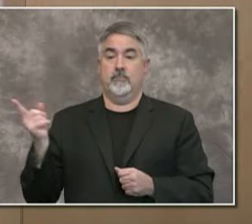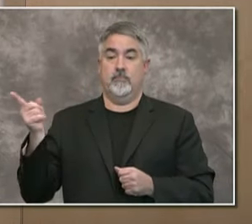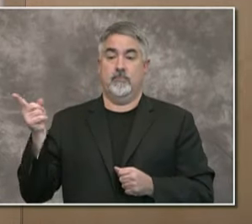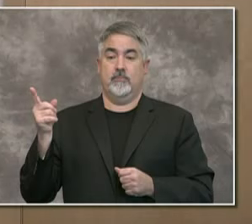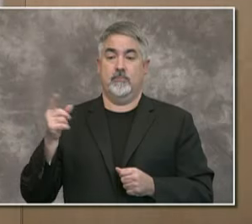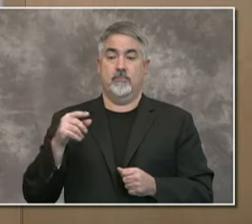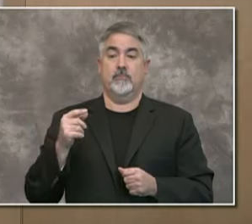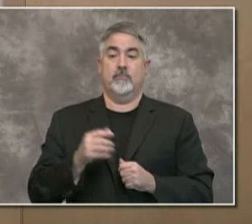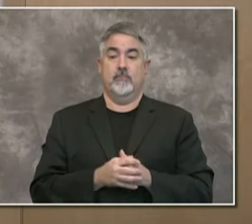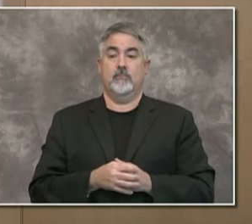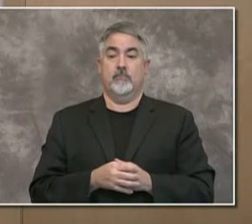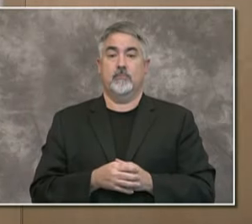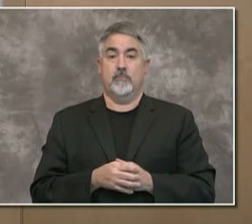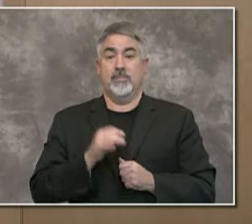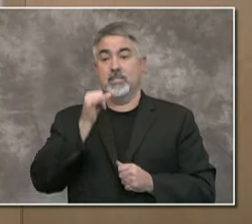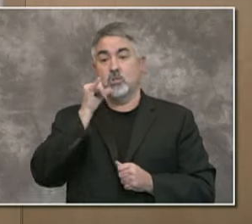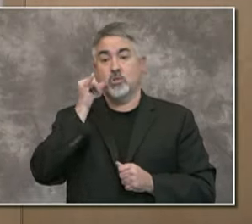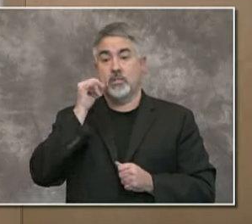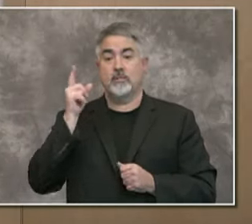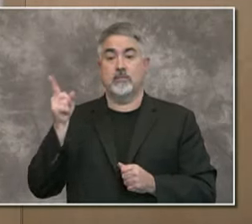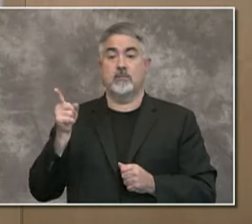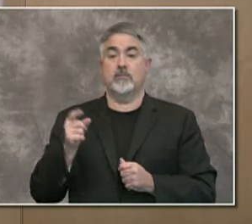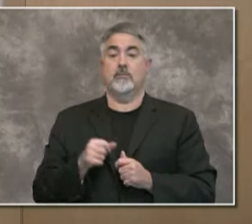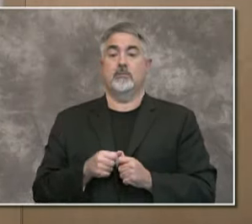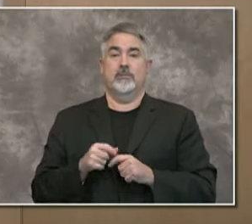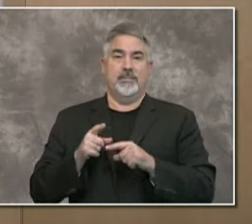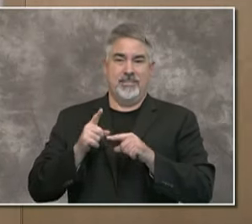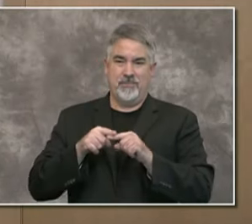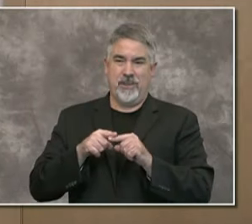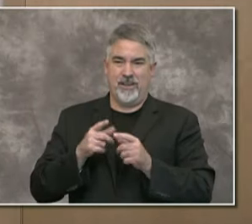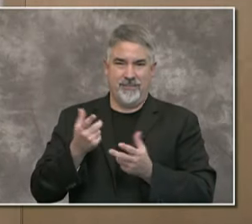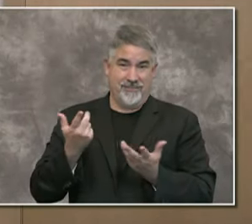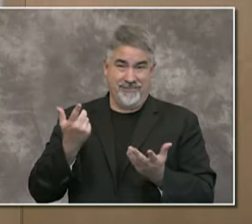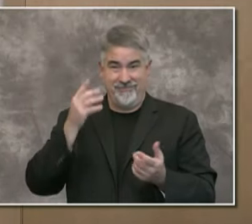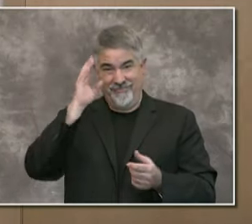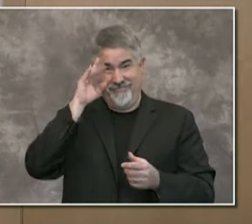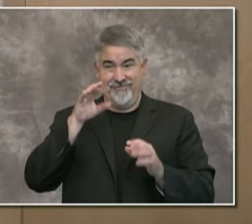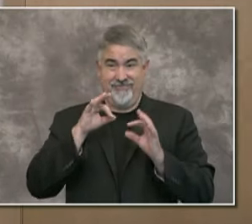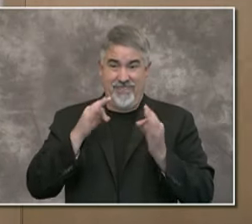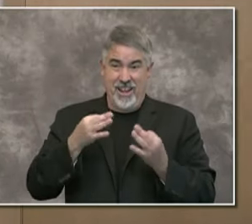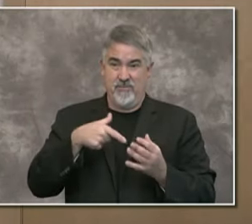with the provider of a loved one who's hospitalized.